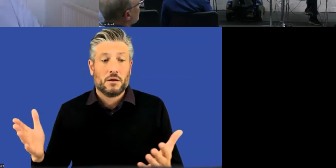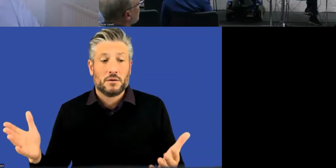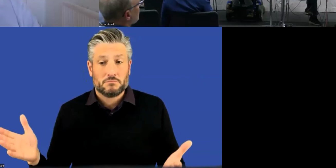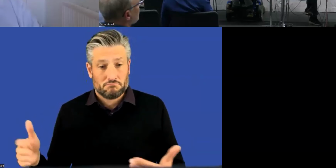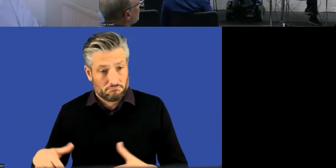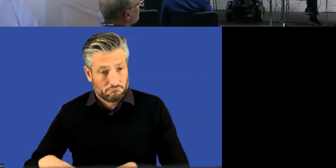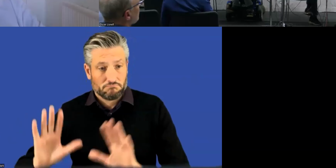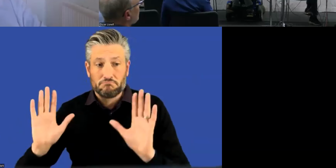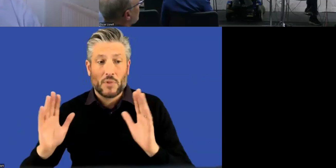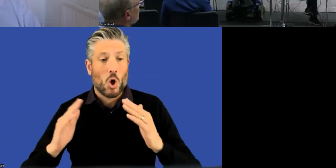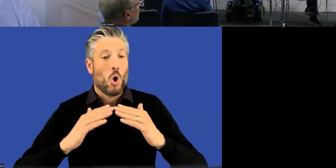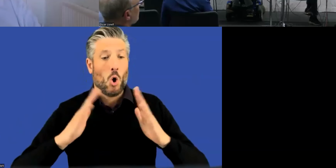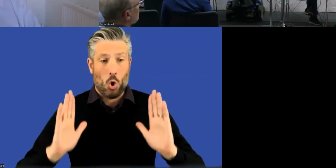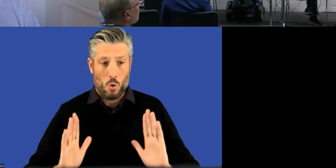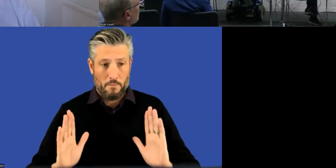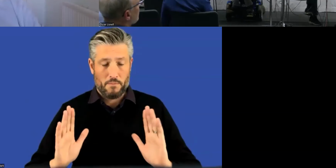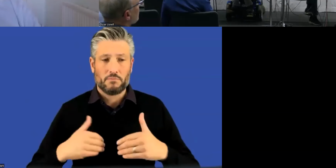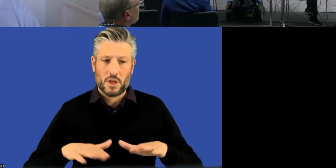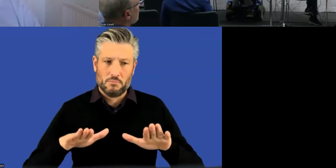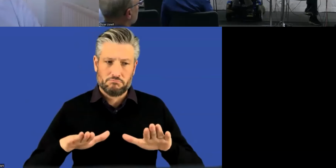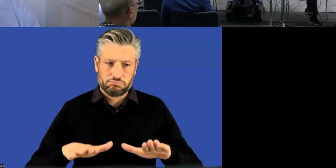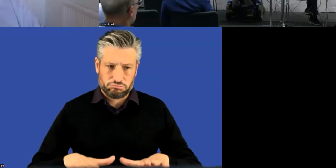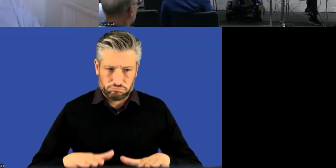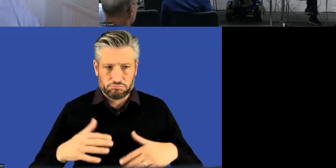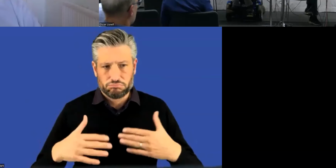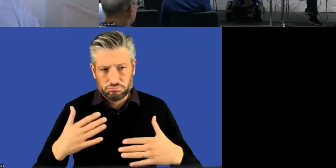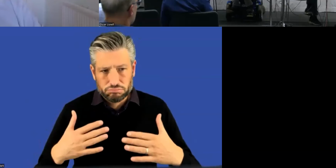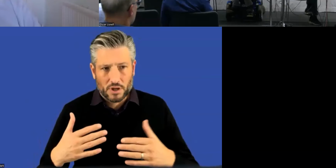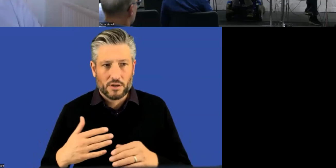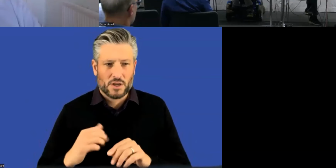after a bit of time of respite and rehab,